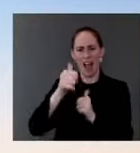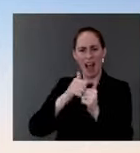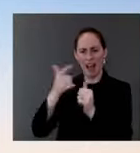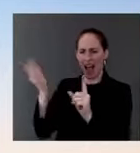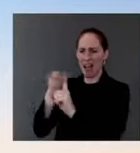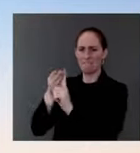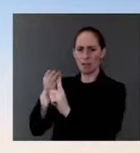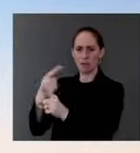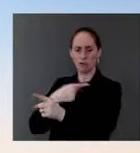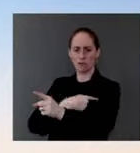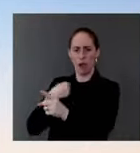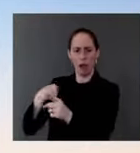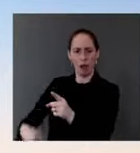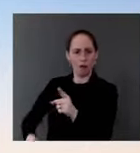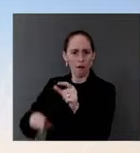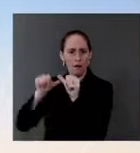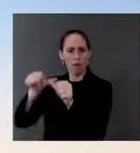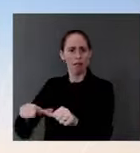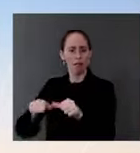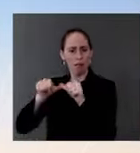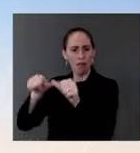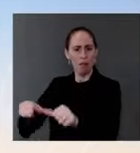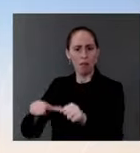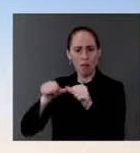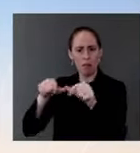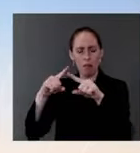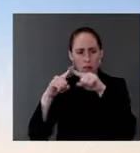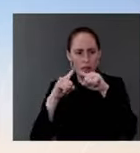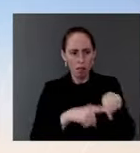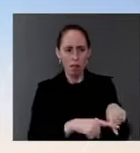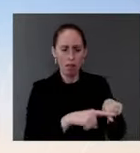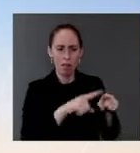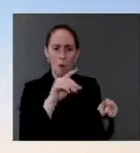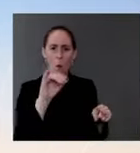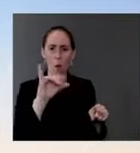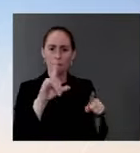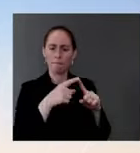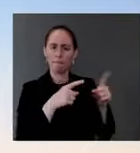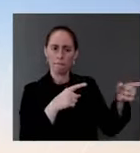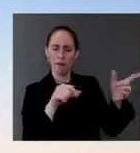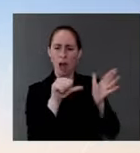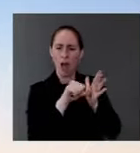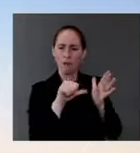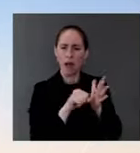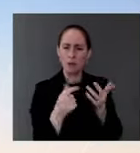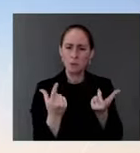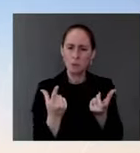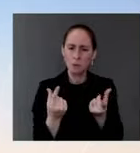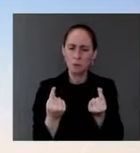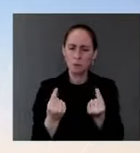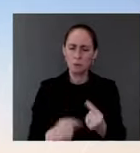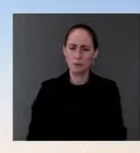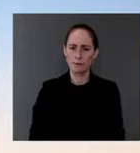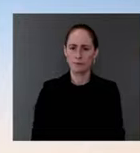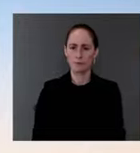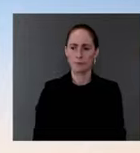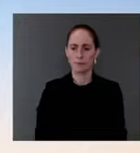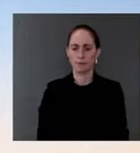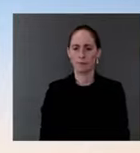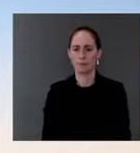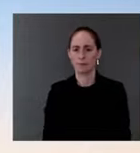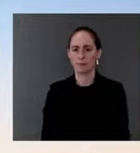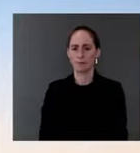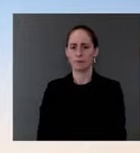administration approach as a model. They pulled out of the Iran nuclear deal, which meant that they've been able to proceed and progress